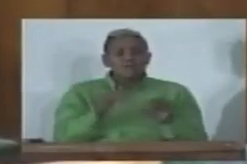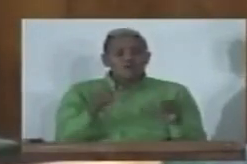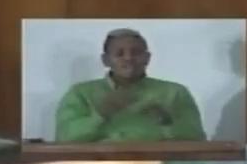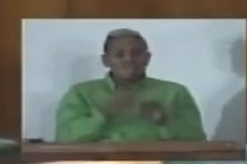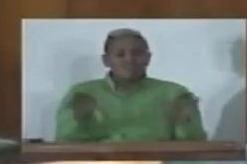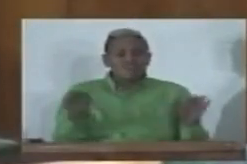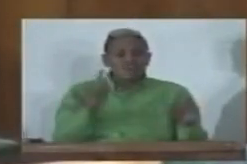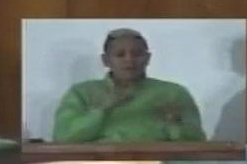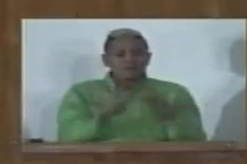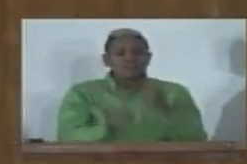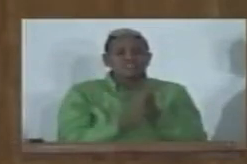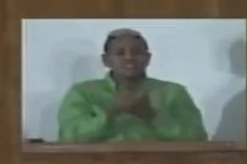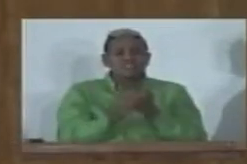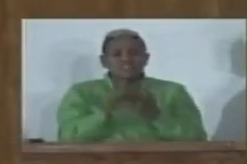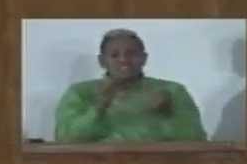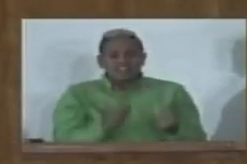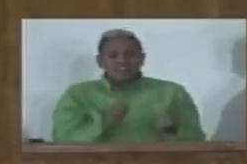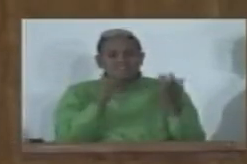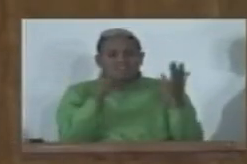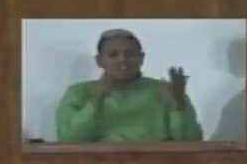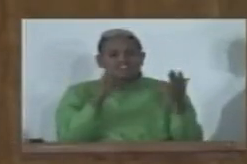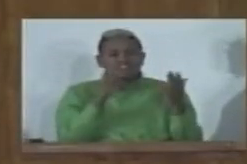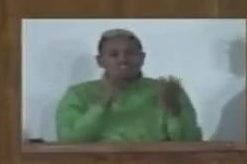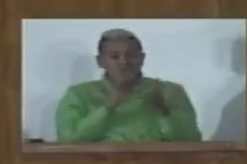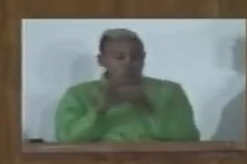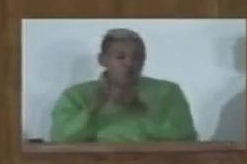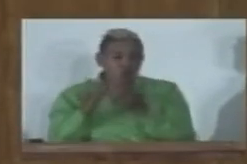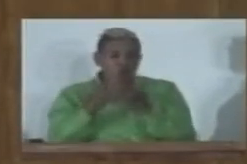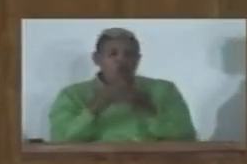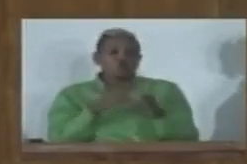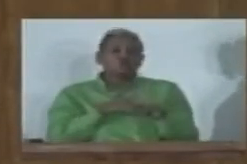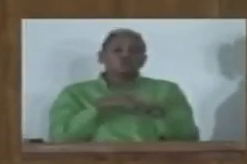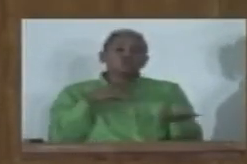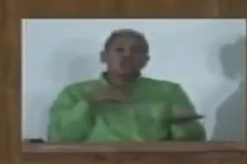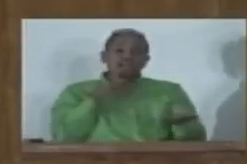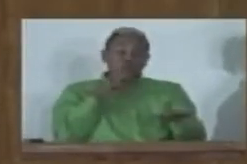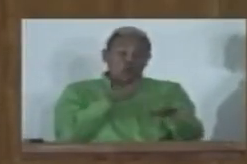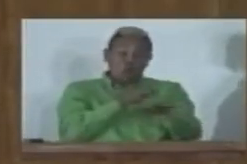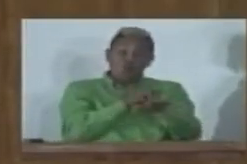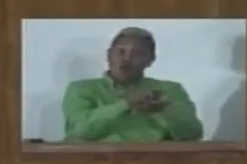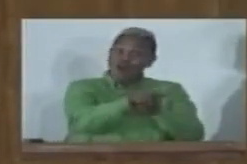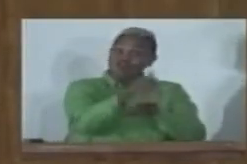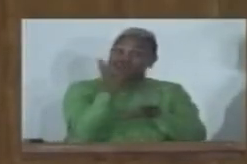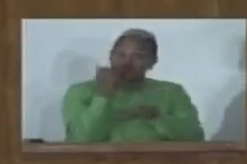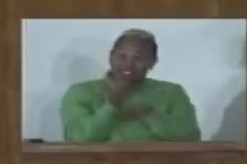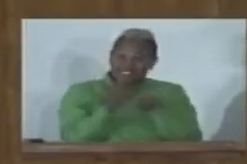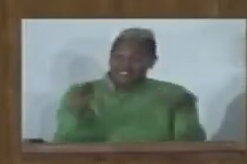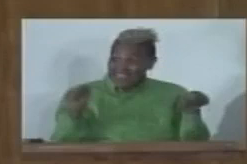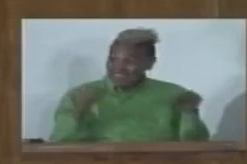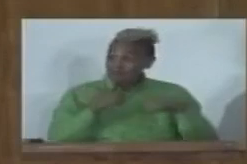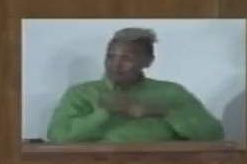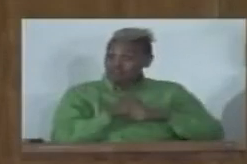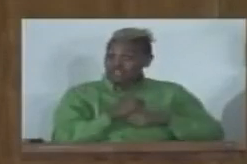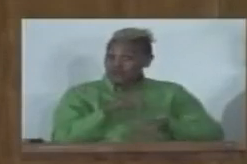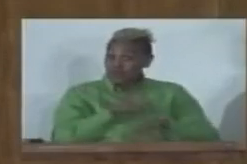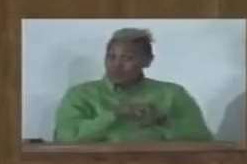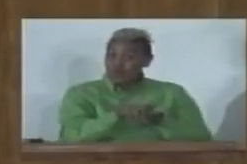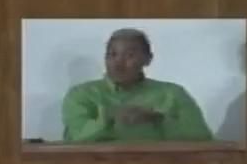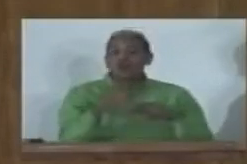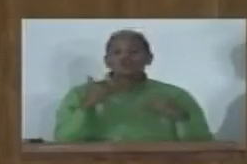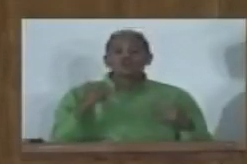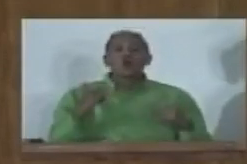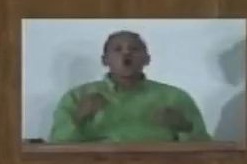the danger faced close to the traffic. So the sidewalk that should offer the safety and protection is now